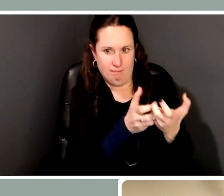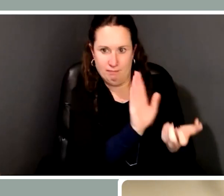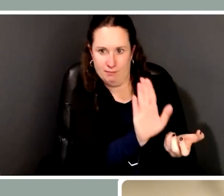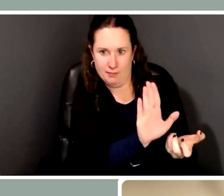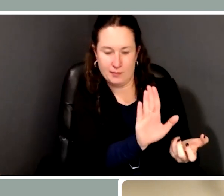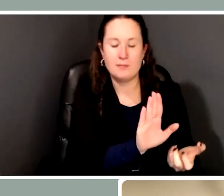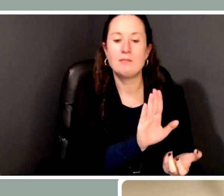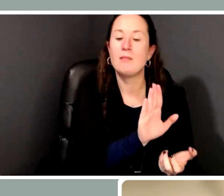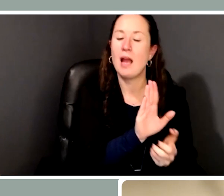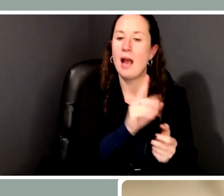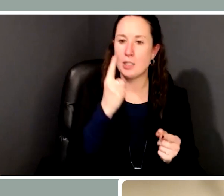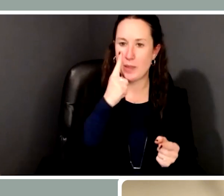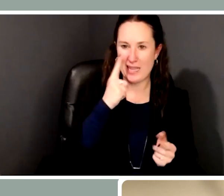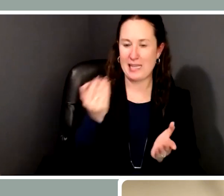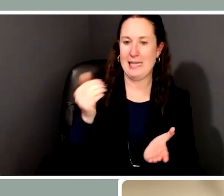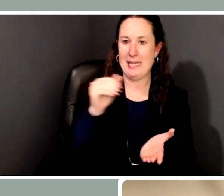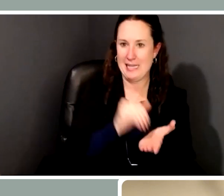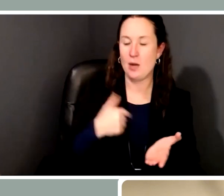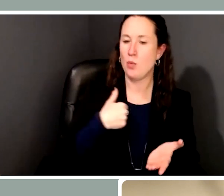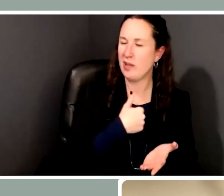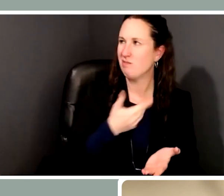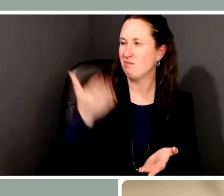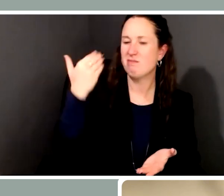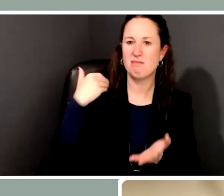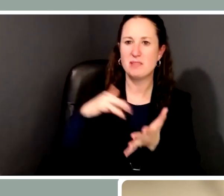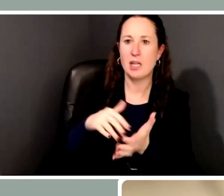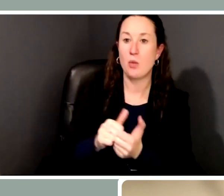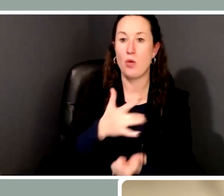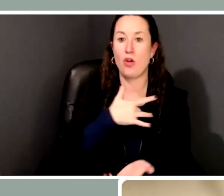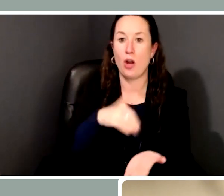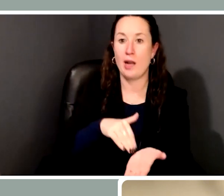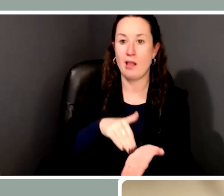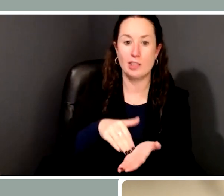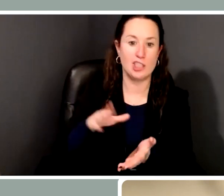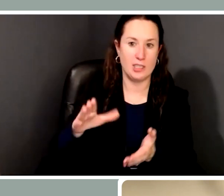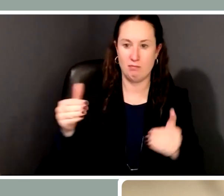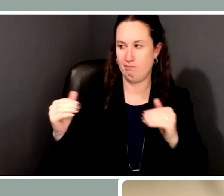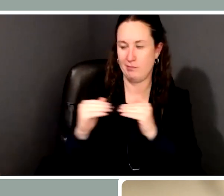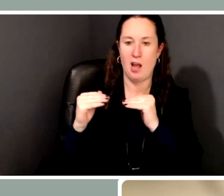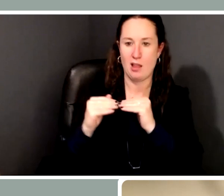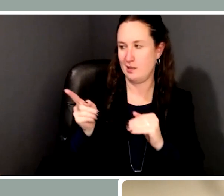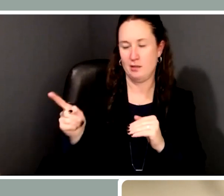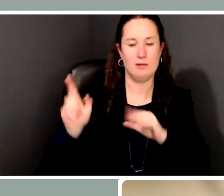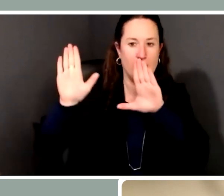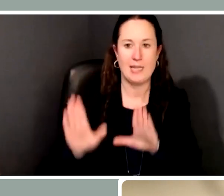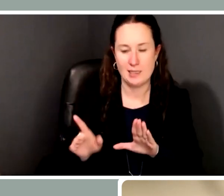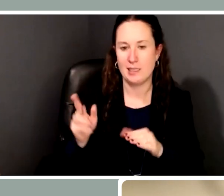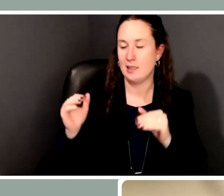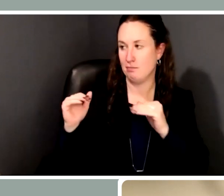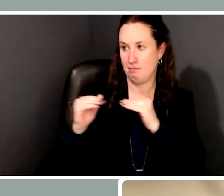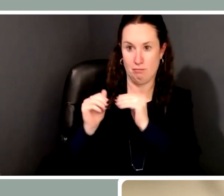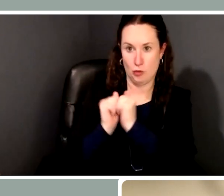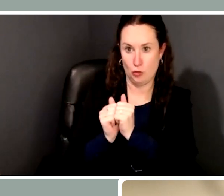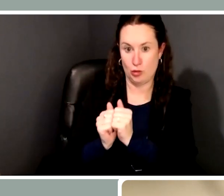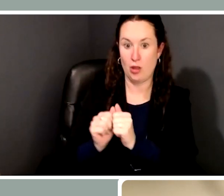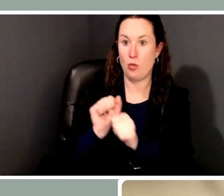I think, again, we did a study a number of years ago with one of my cardiology colleagues who's fantastic, who, working closely